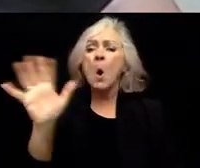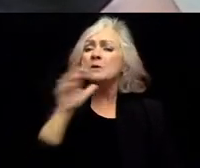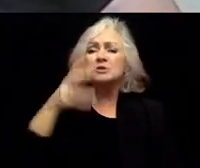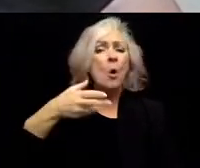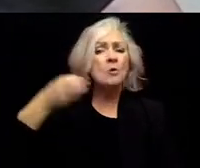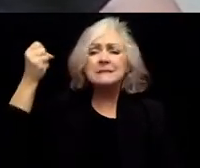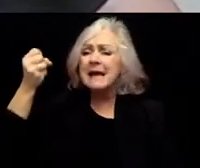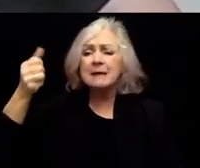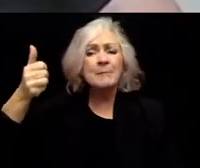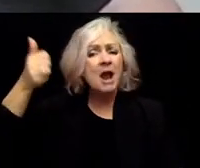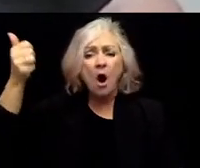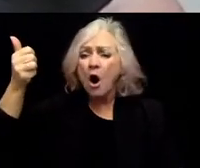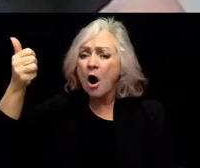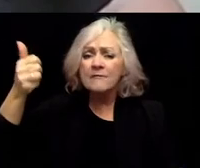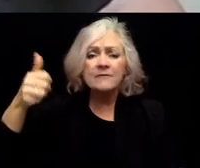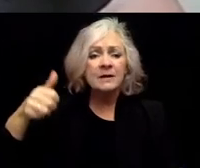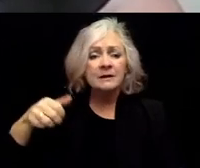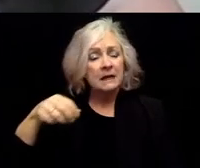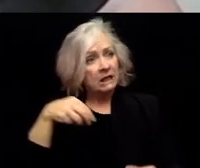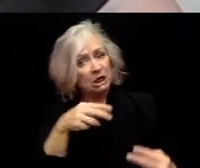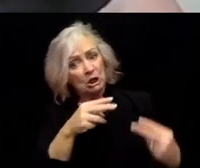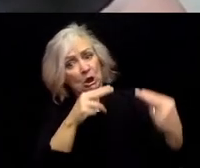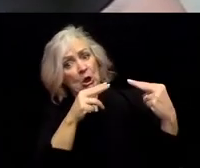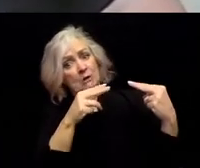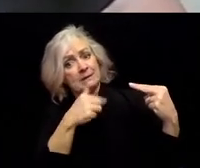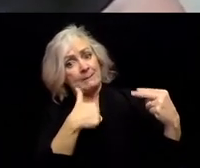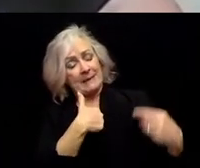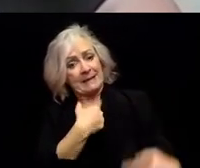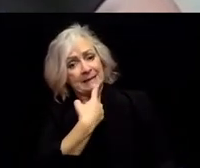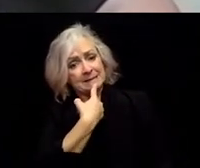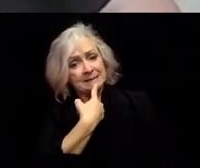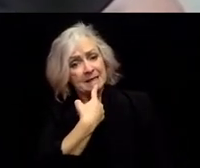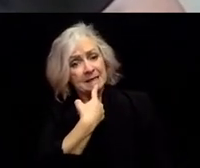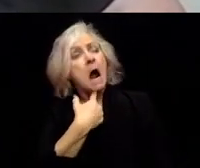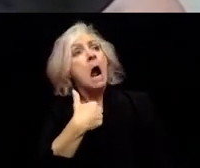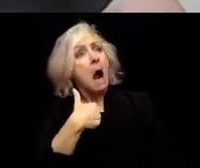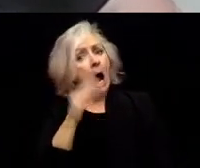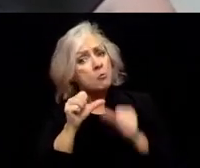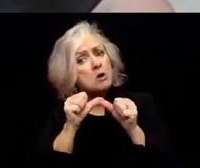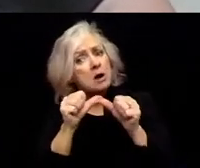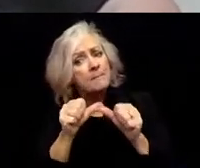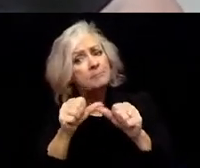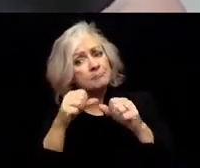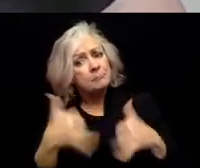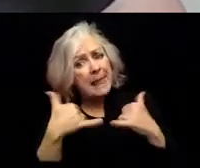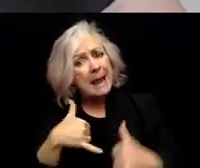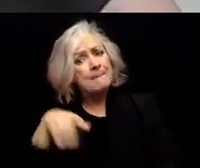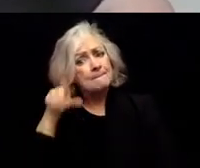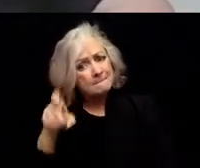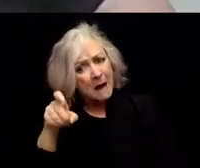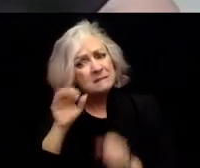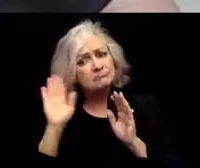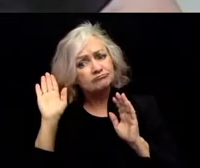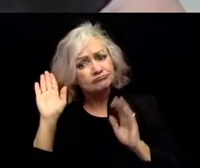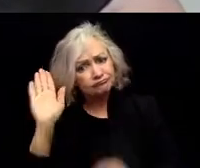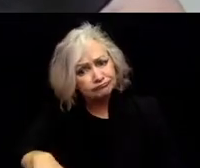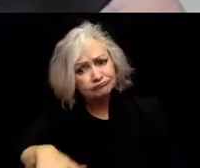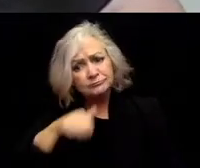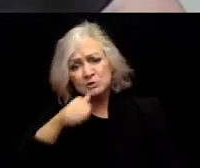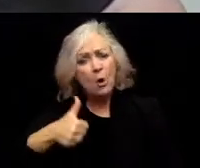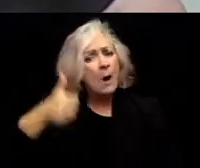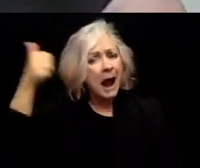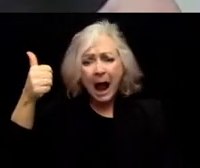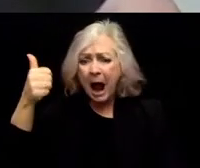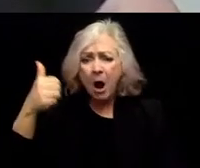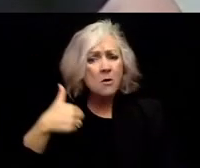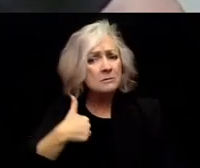floor. He looked up at me, Dr. Oz, and he said, I'm going to play it. I got to finish my shift, Vader, man. Don't take me out, Vader, man. Don't take me. And